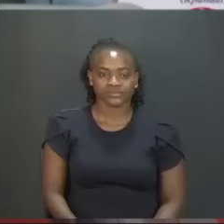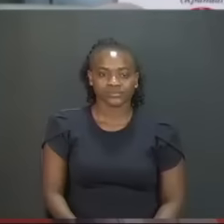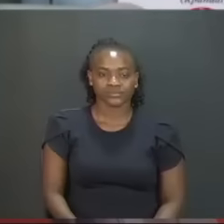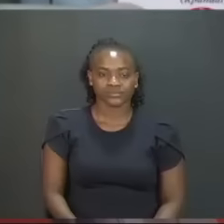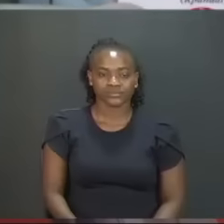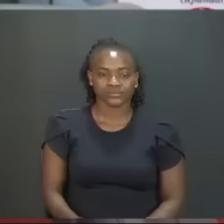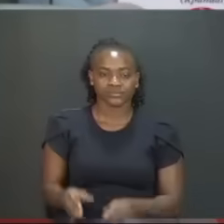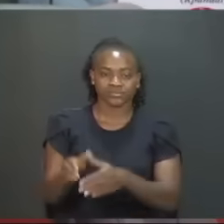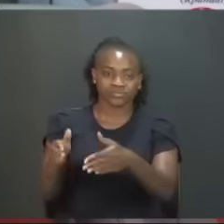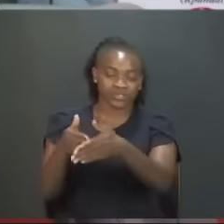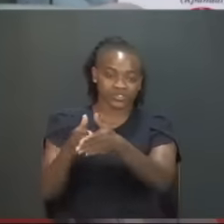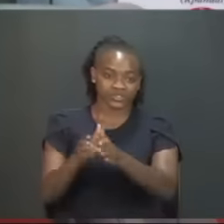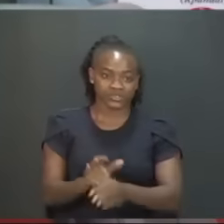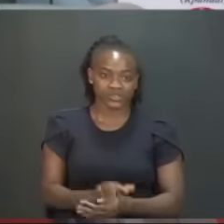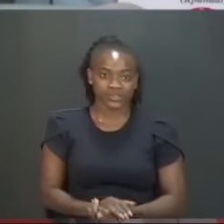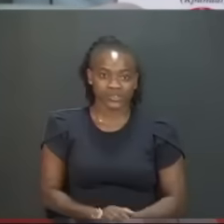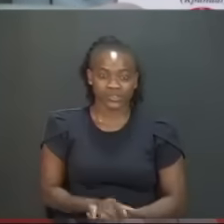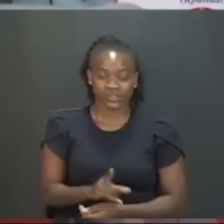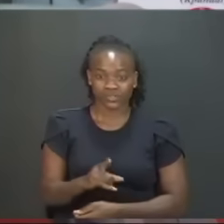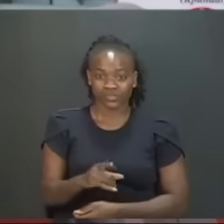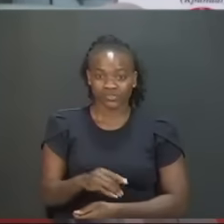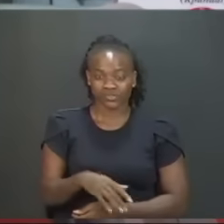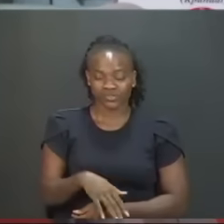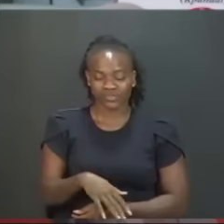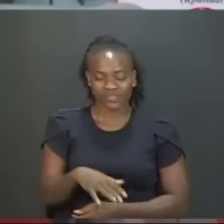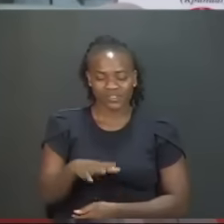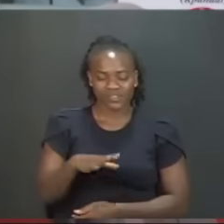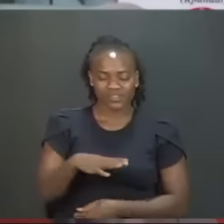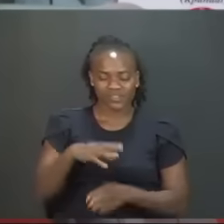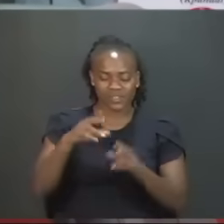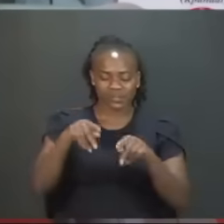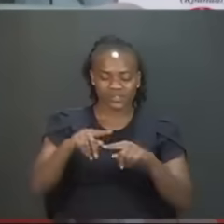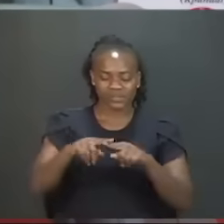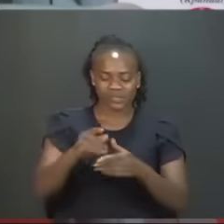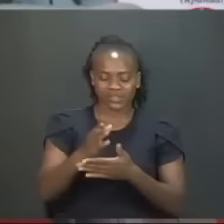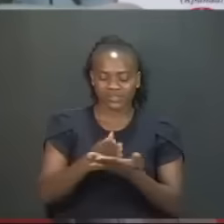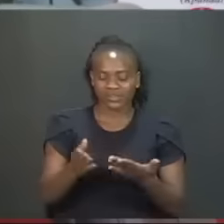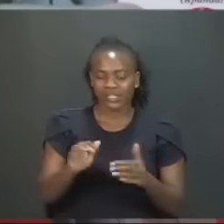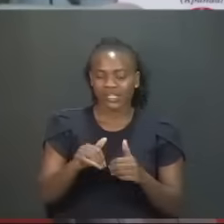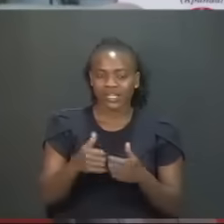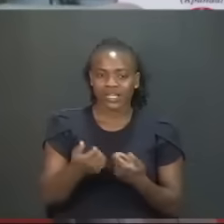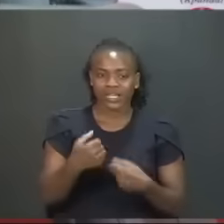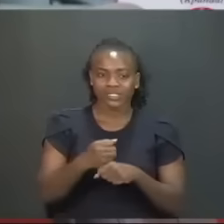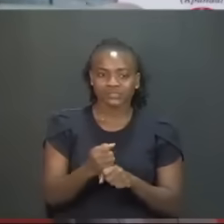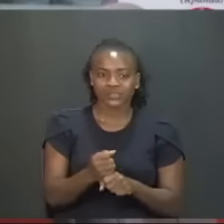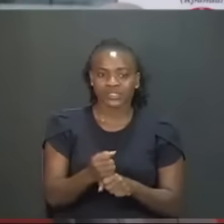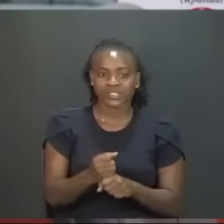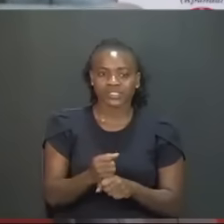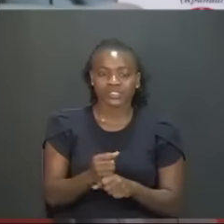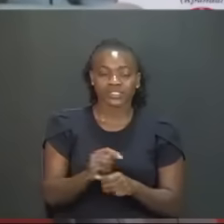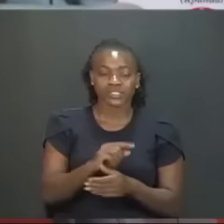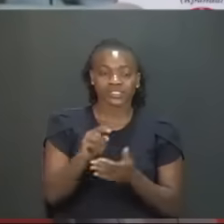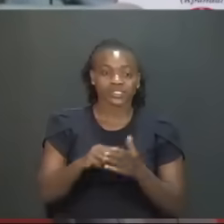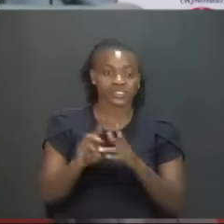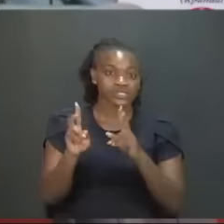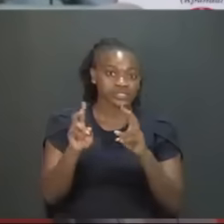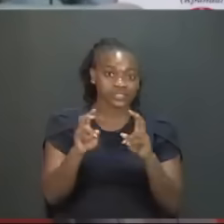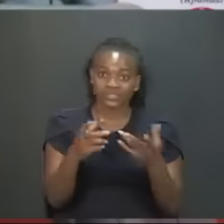Majority Leader, you are a fine gentleman, but the way sometimes you trivialize some of these things,